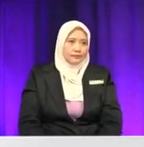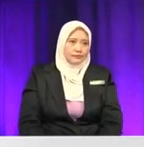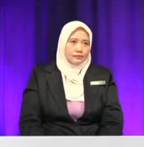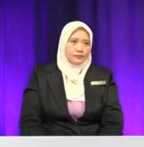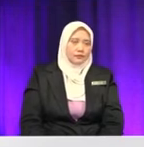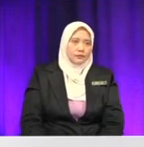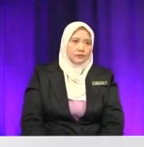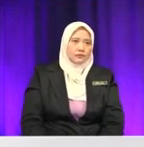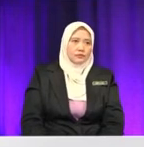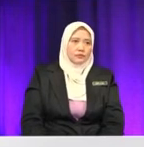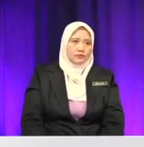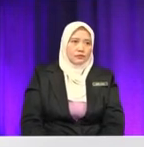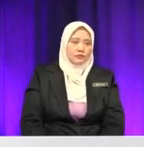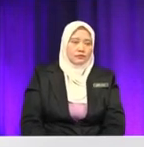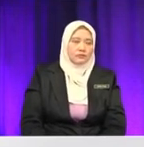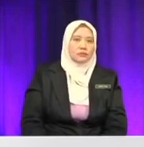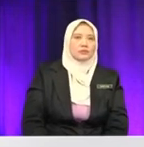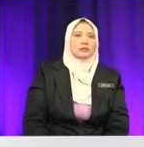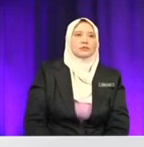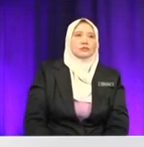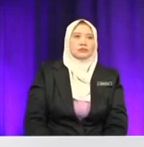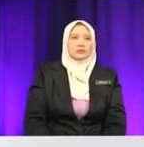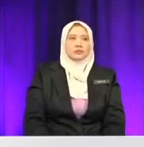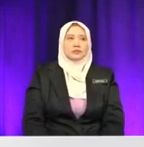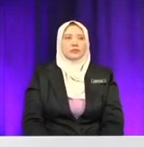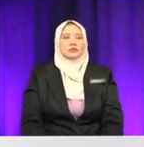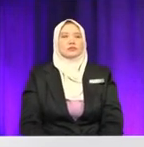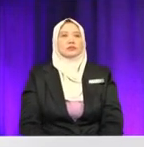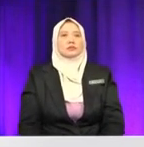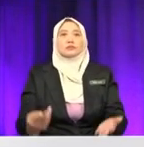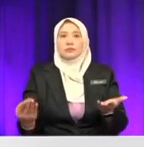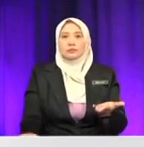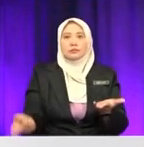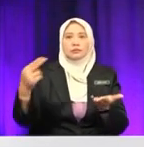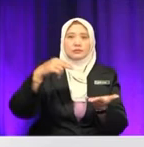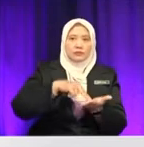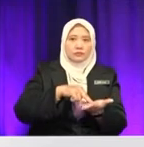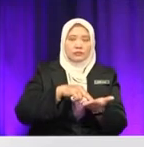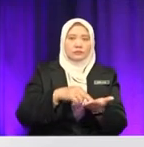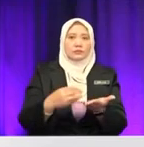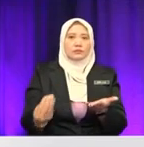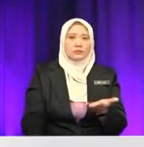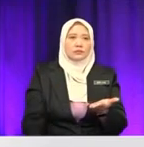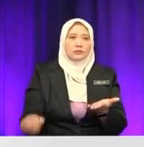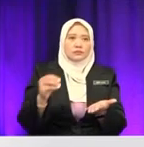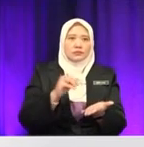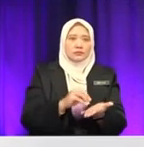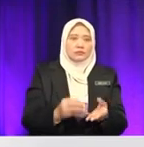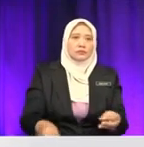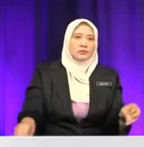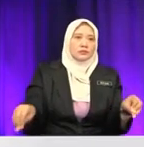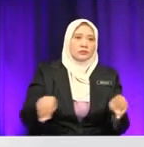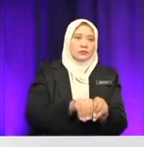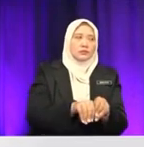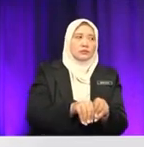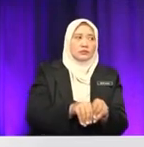increase new health behavior. Increase new health behavior. Very